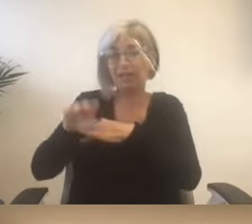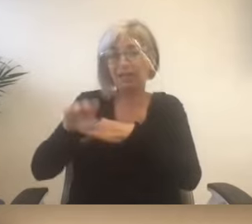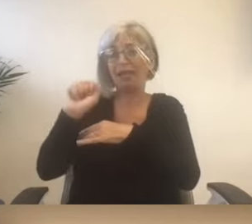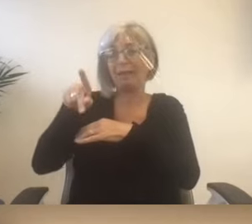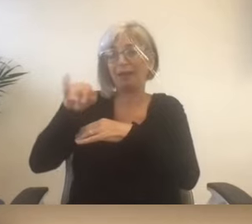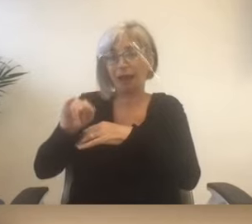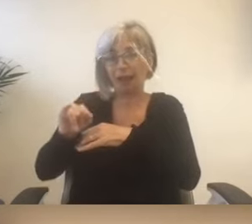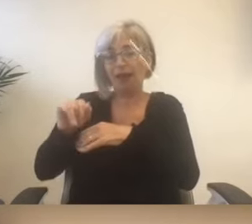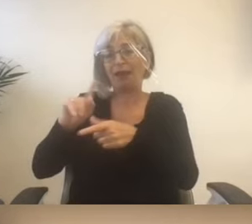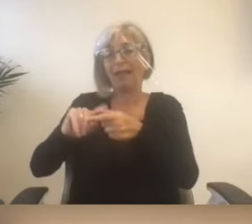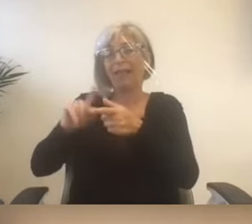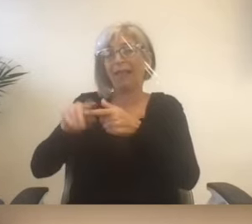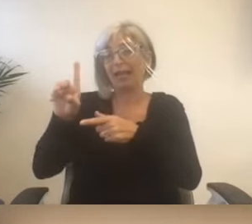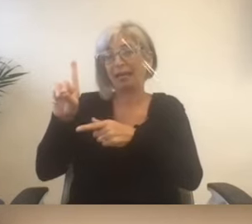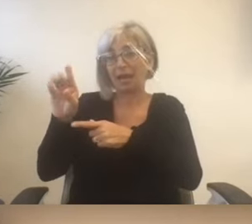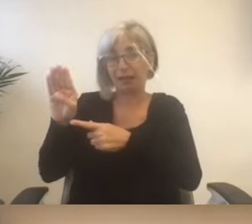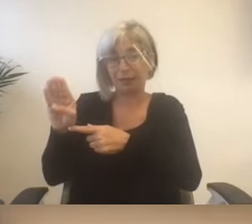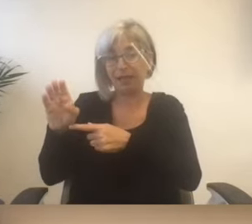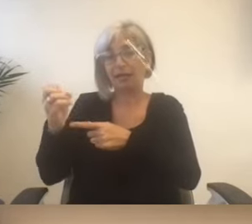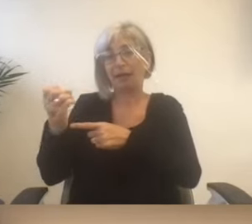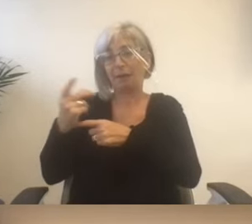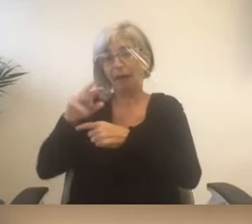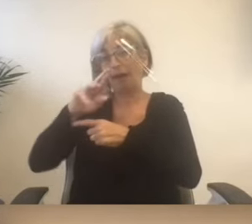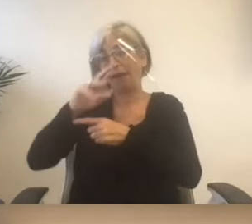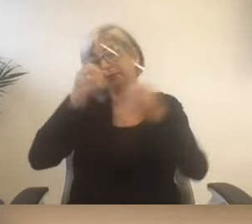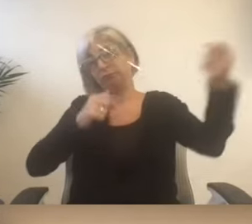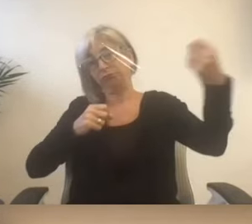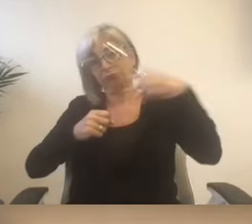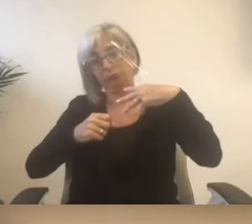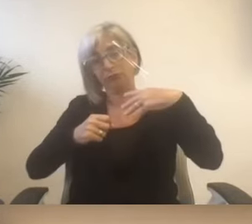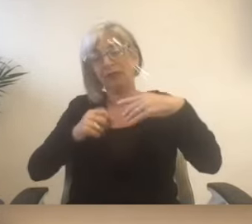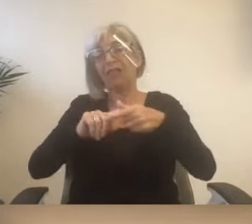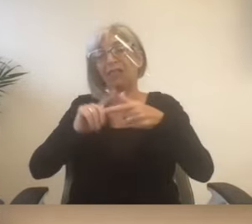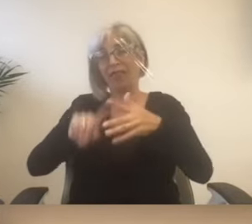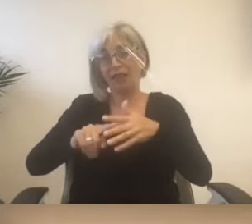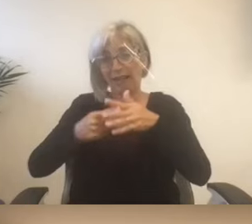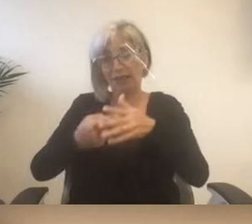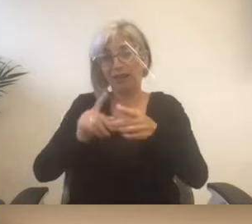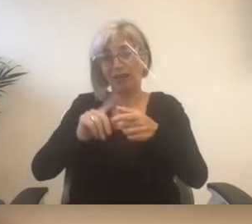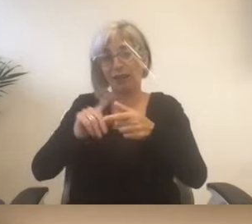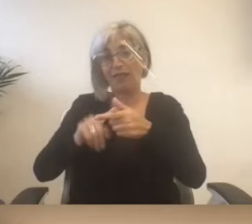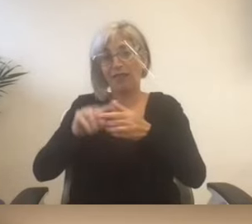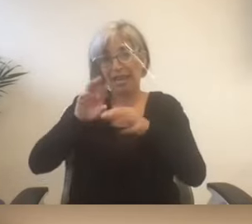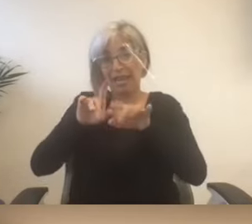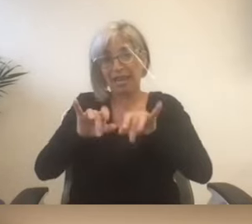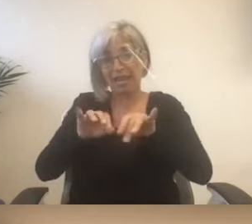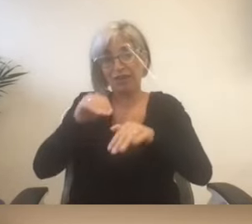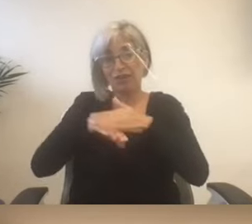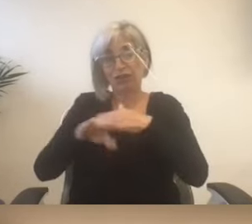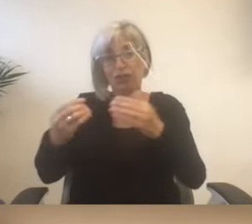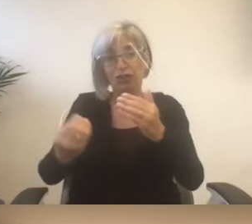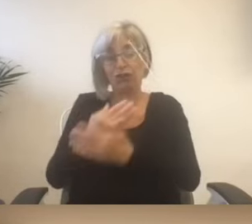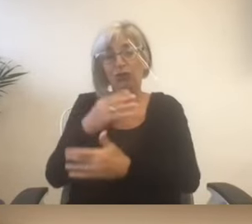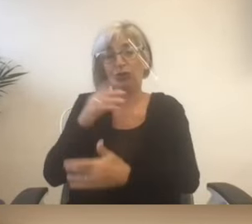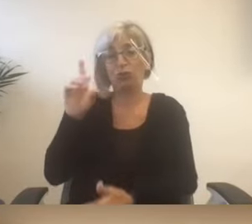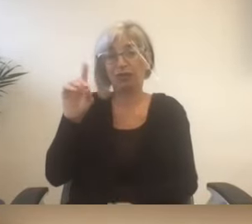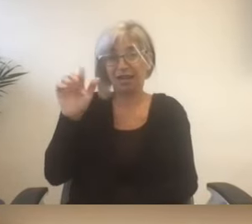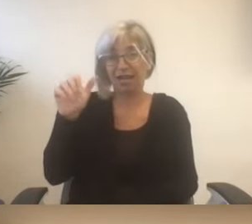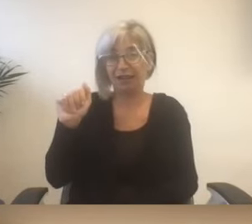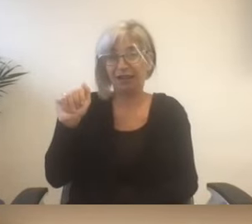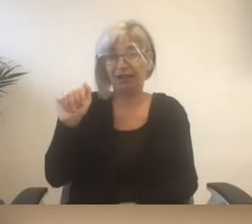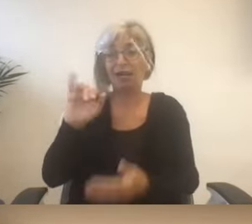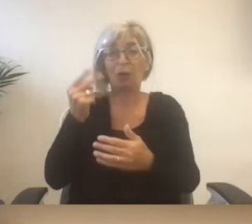API, do the posting, gets to the database, get it back rendered, and have the same database entry route point that I entered be the one that gets rendered